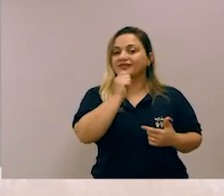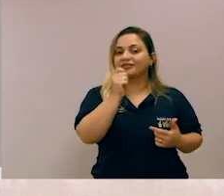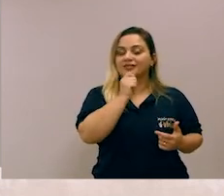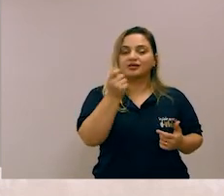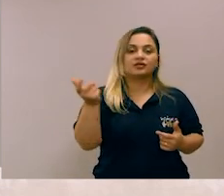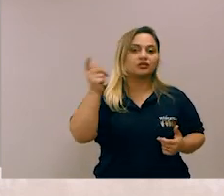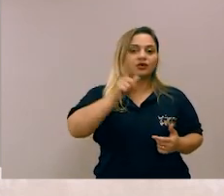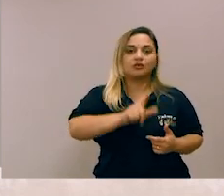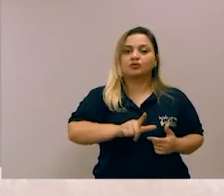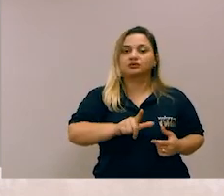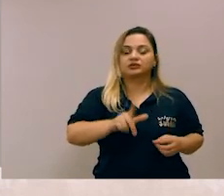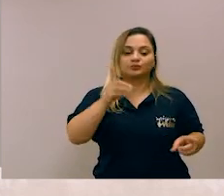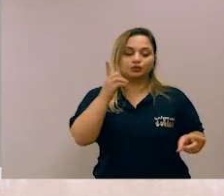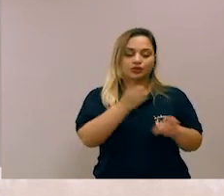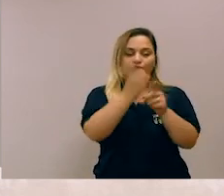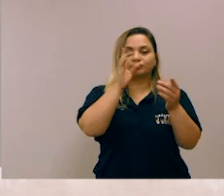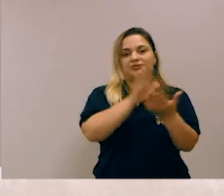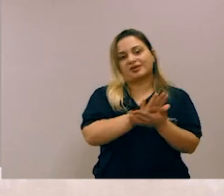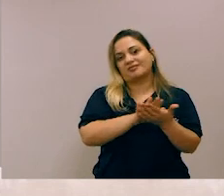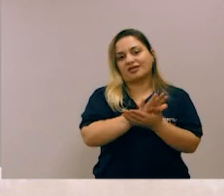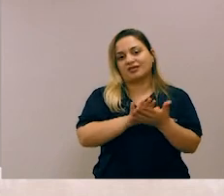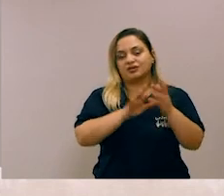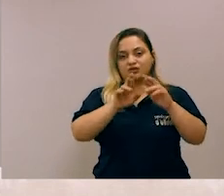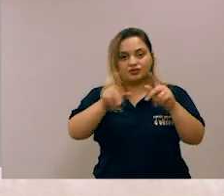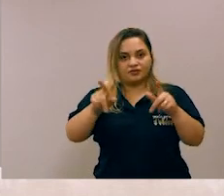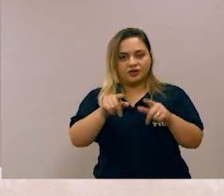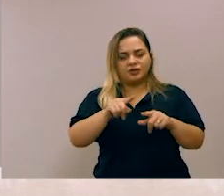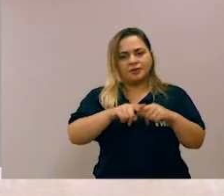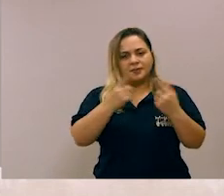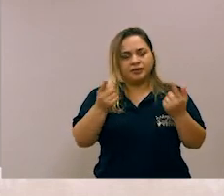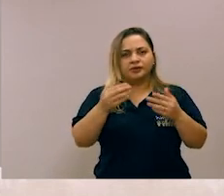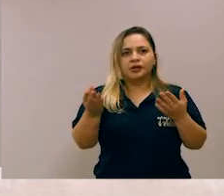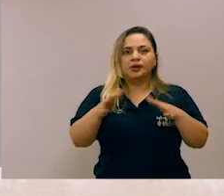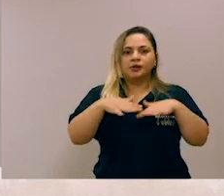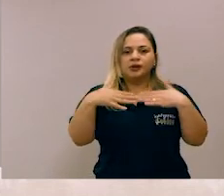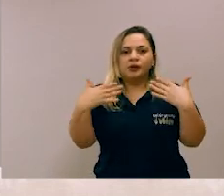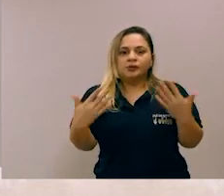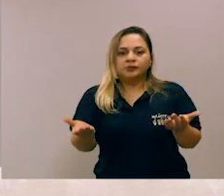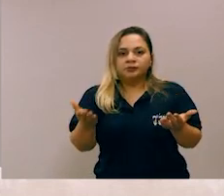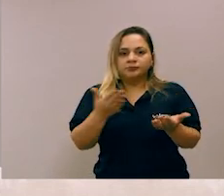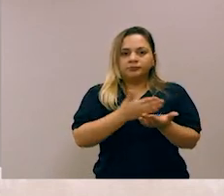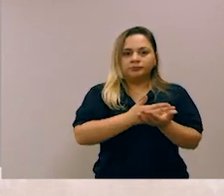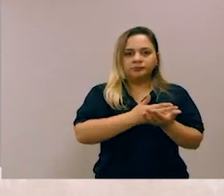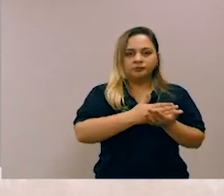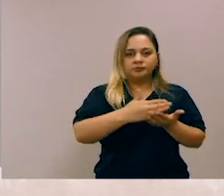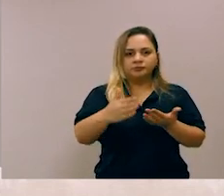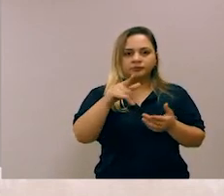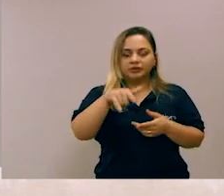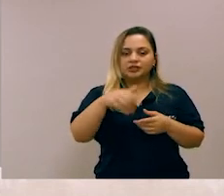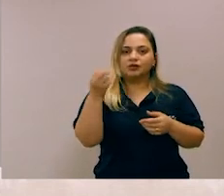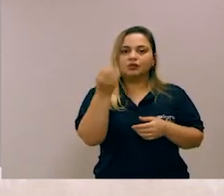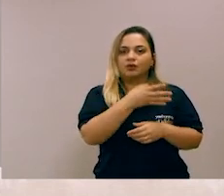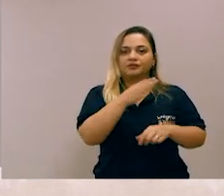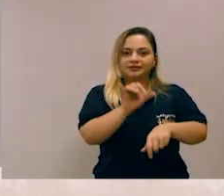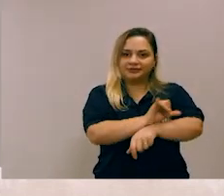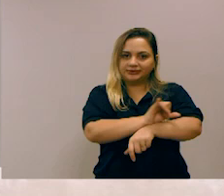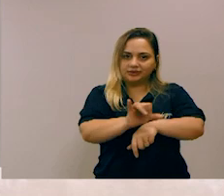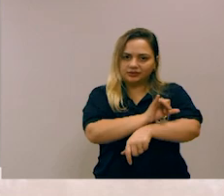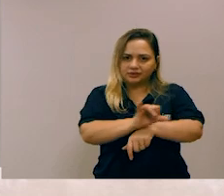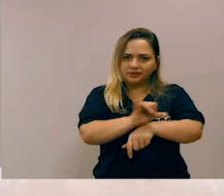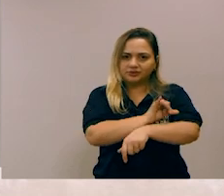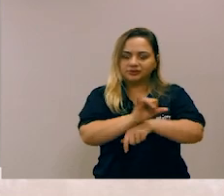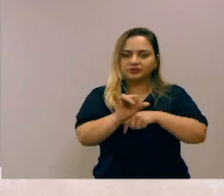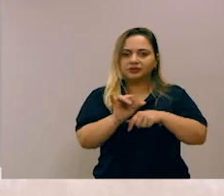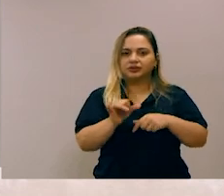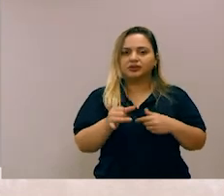it unfortunately didn't bring any new identification. But as soon as we started this strategy, it was even in the news,